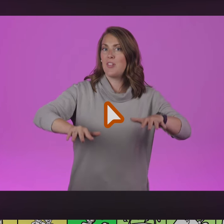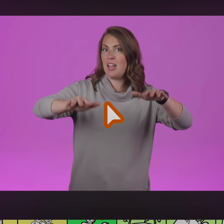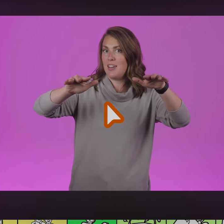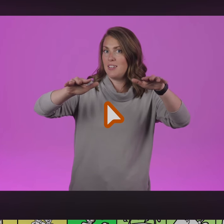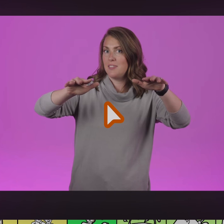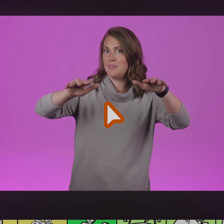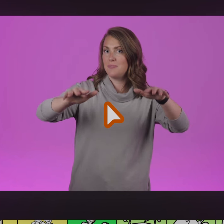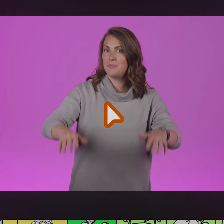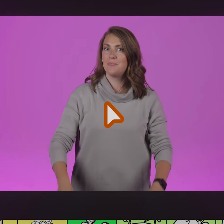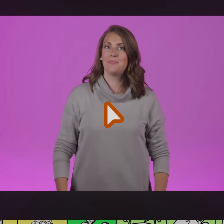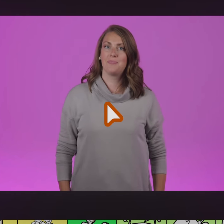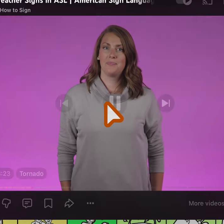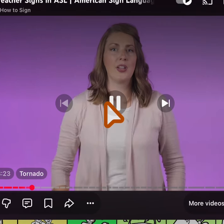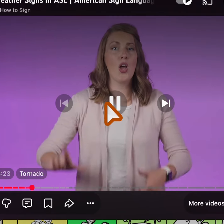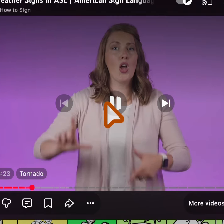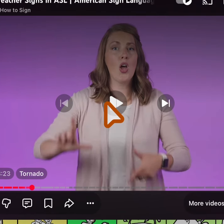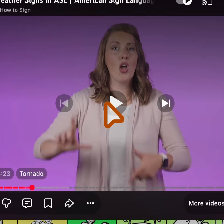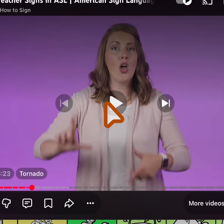Flood.